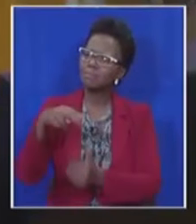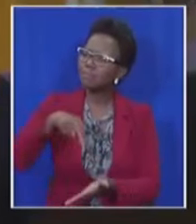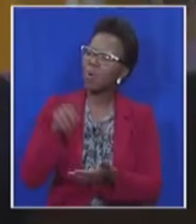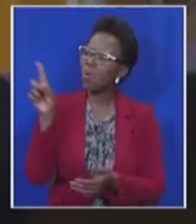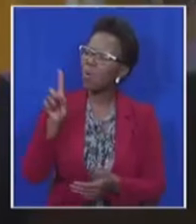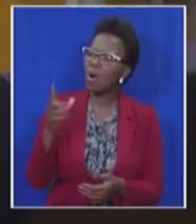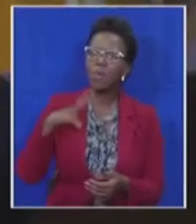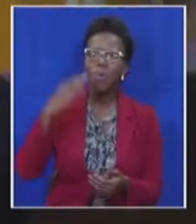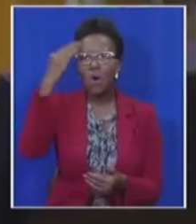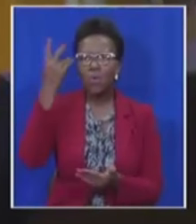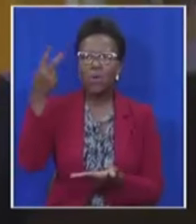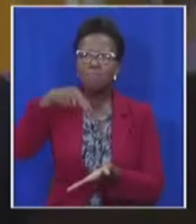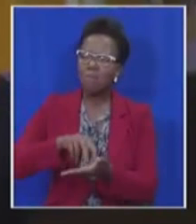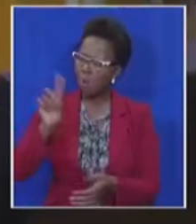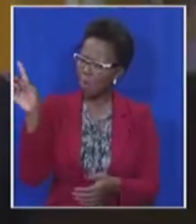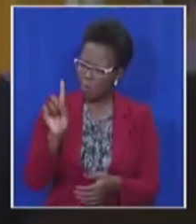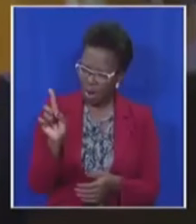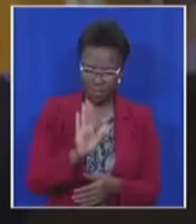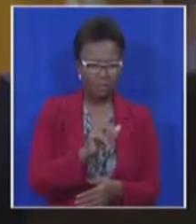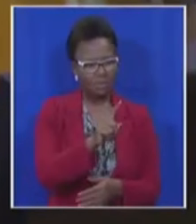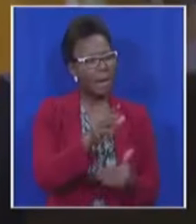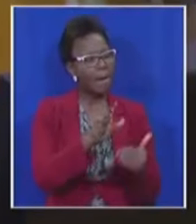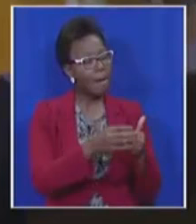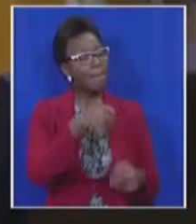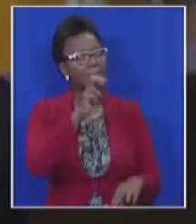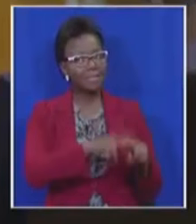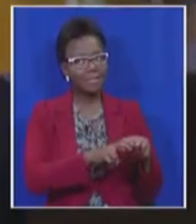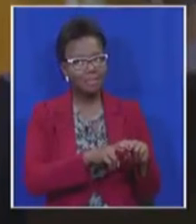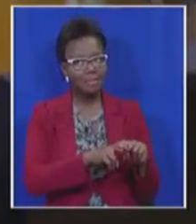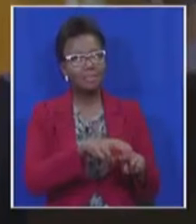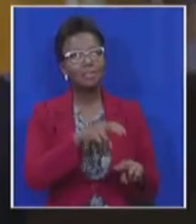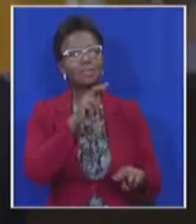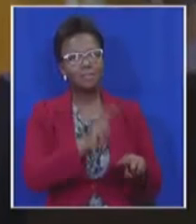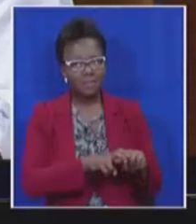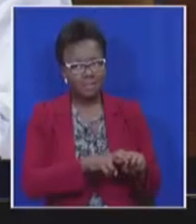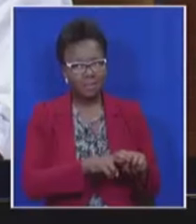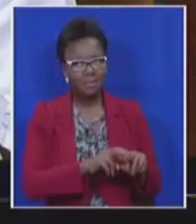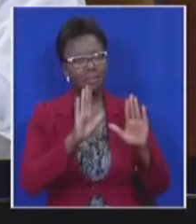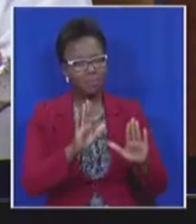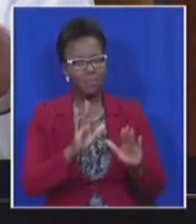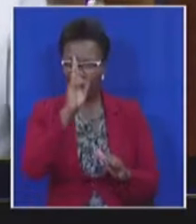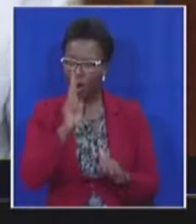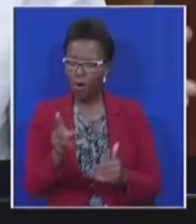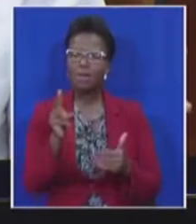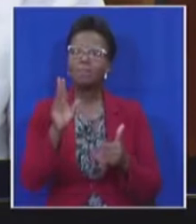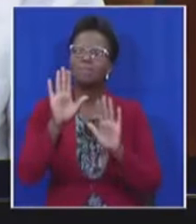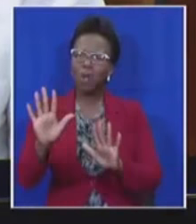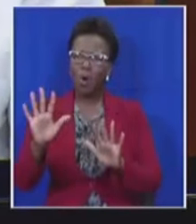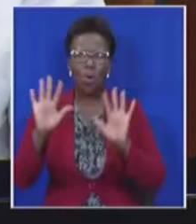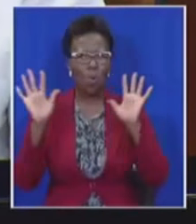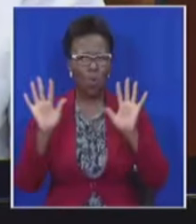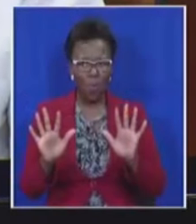Honourable what is the point member, of order? Honourable Member, take your seat. What is the point no, of order? No, there's a point of order. Honourable Chairperson. I'm listening. What take role? Your